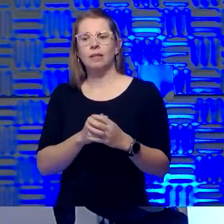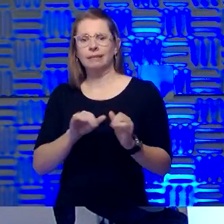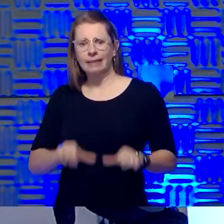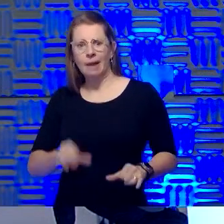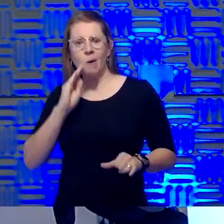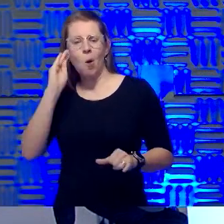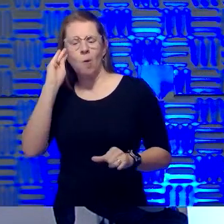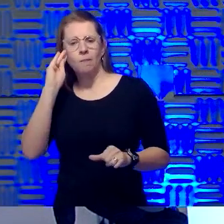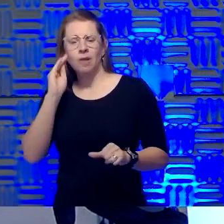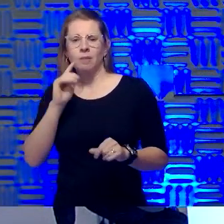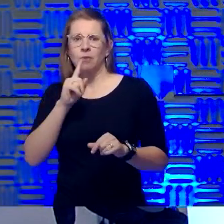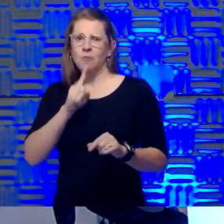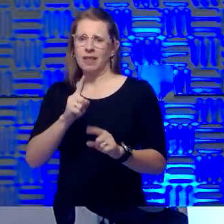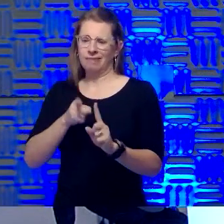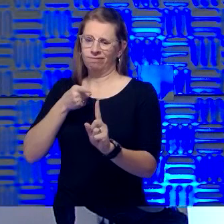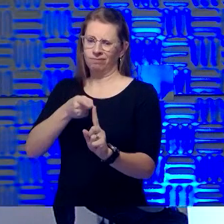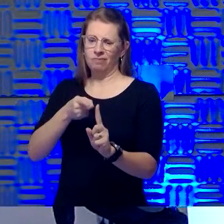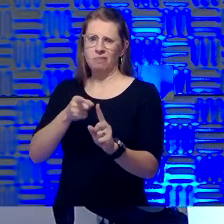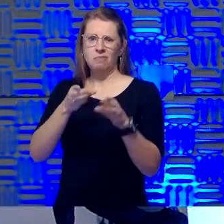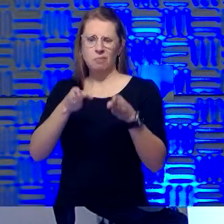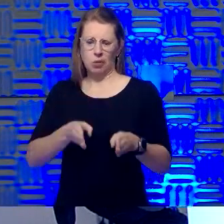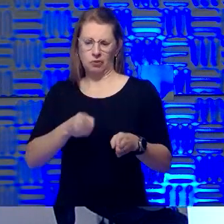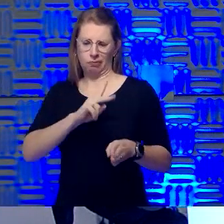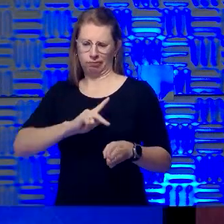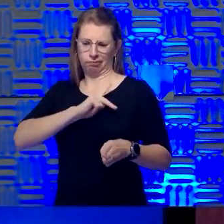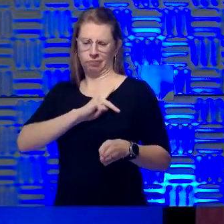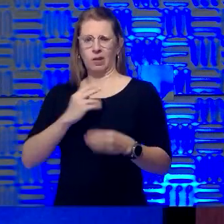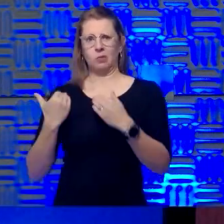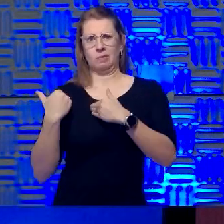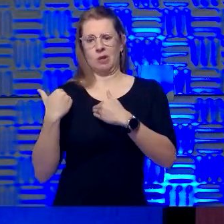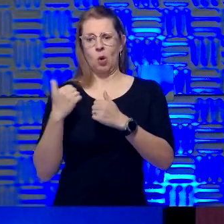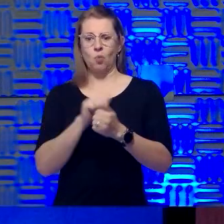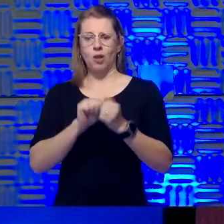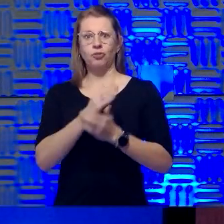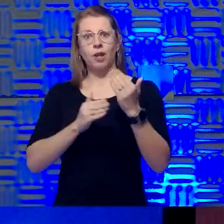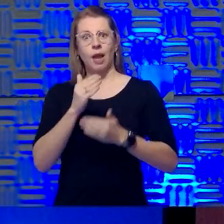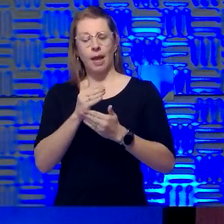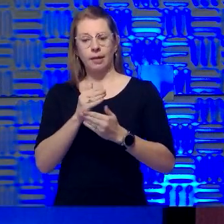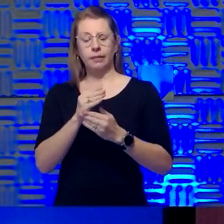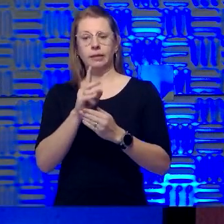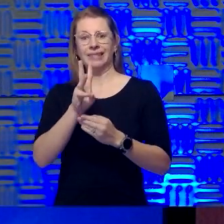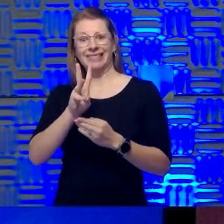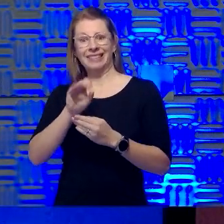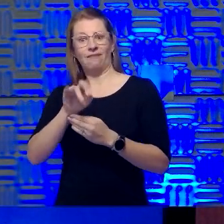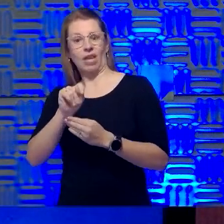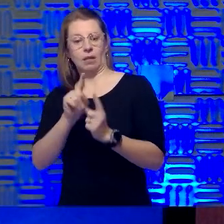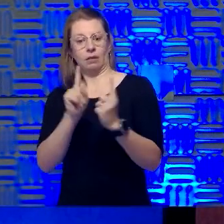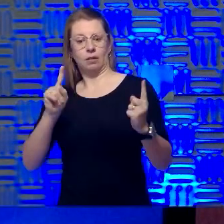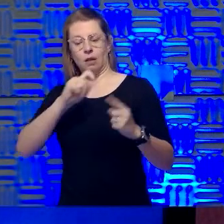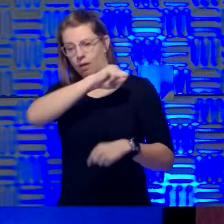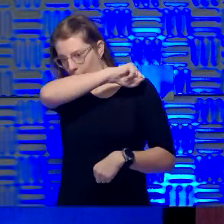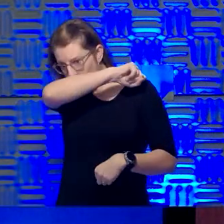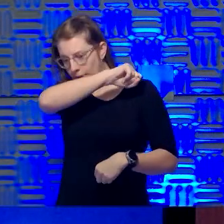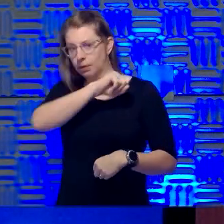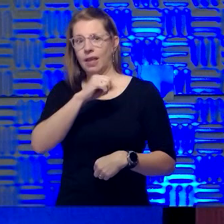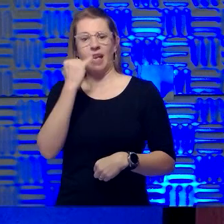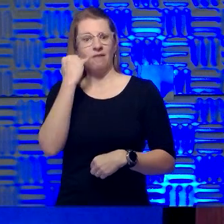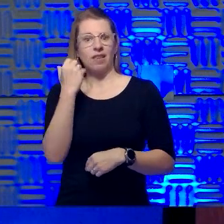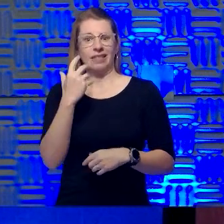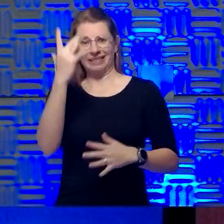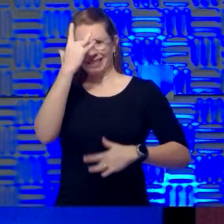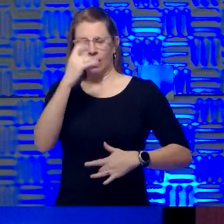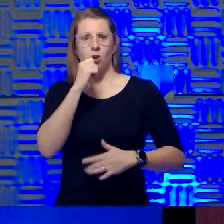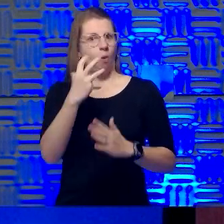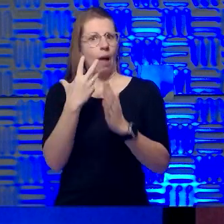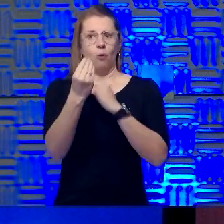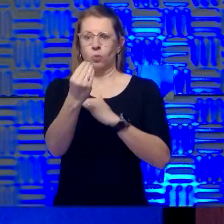to personal responsibility. And if we can wash our hands, stay 6 feet away, cough into your elbow, don't go out if you're sick, all those things we say all